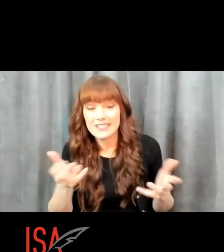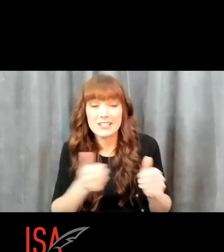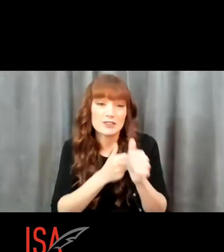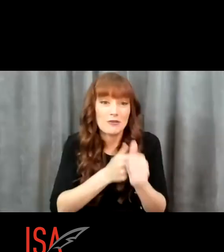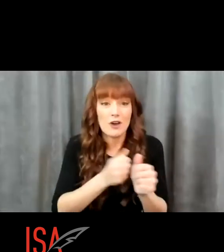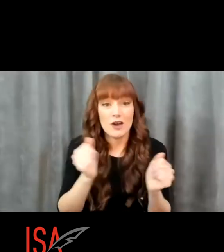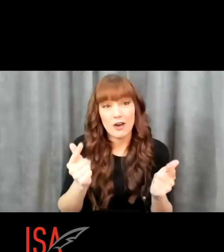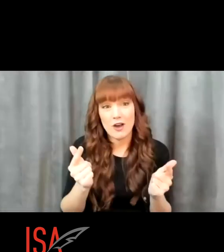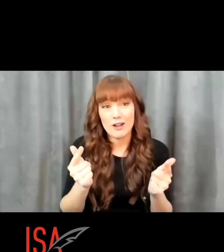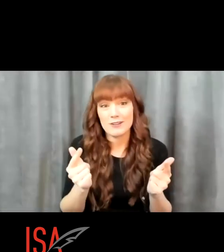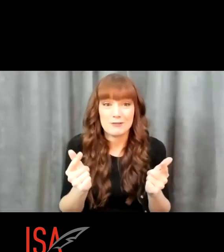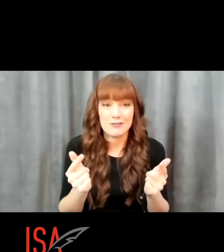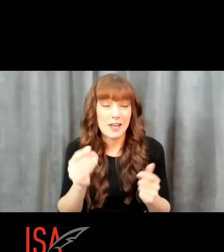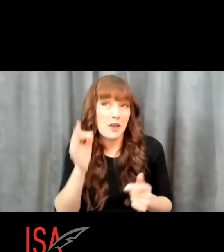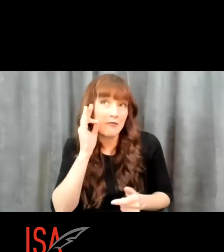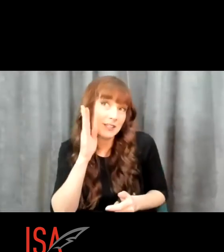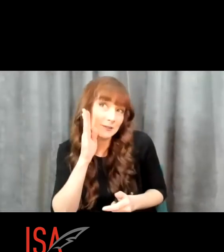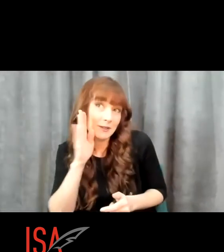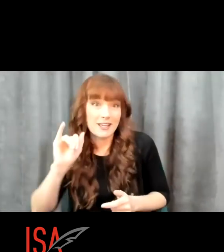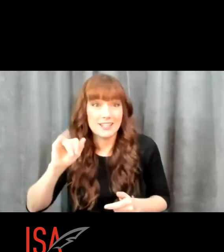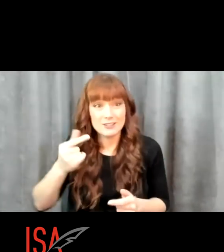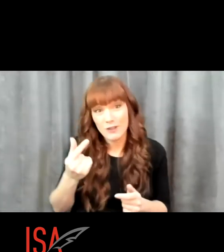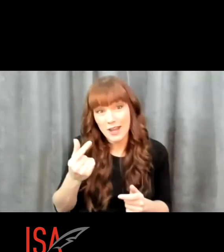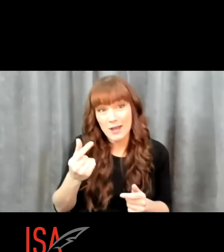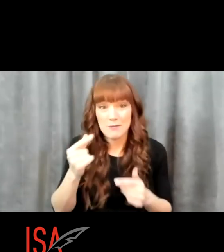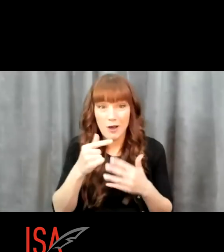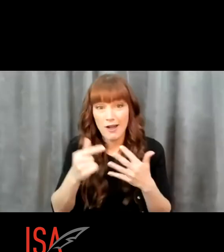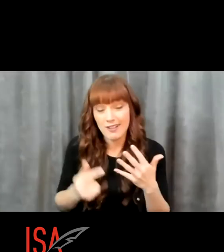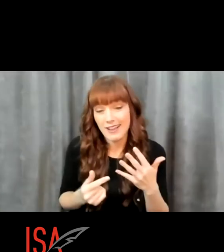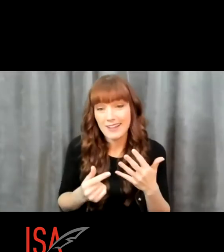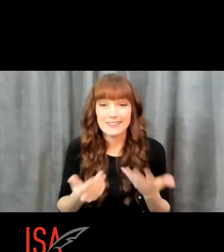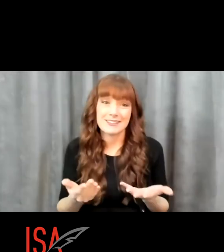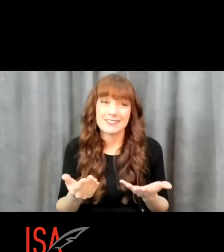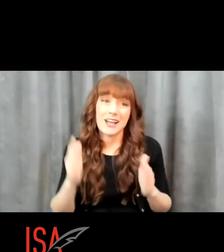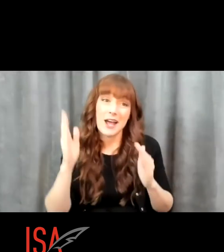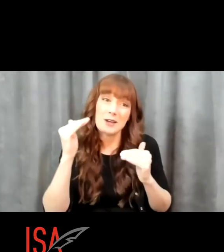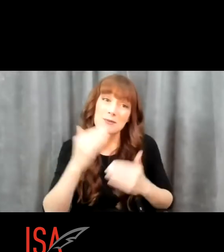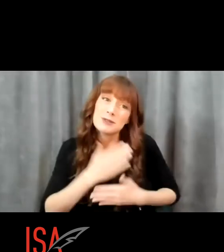Follow me on all your social media. Thank you again to everybody. I hope you enjoy it.